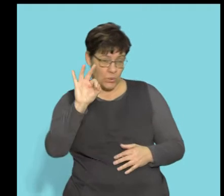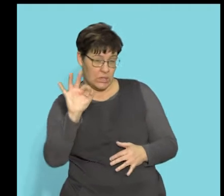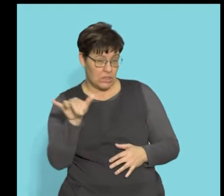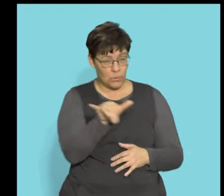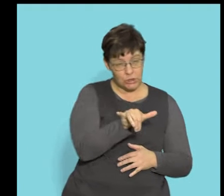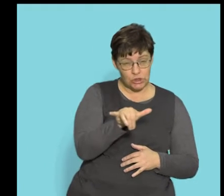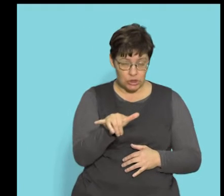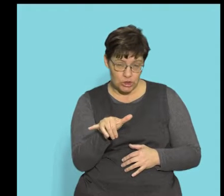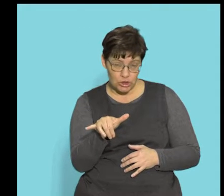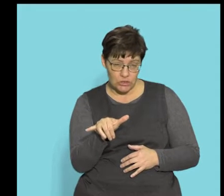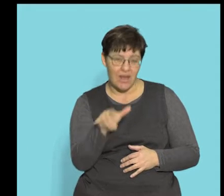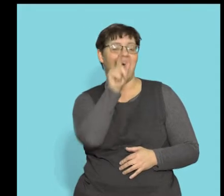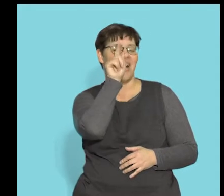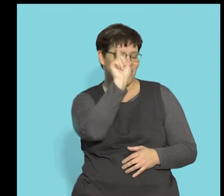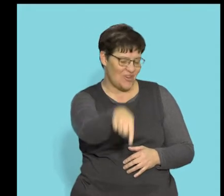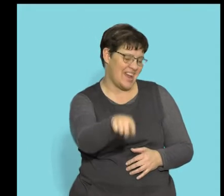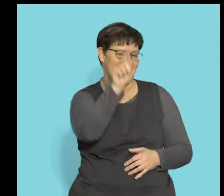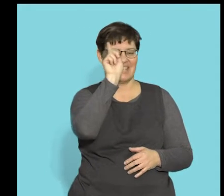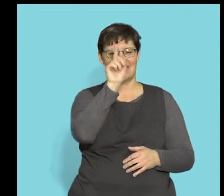everyone?